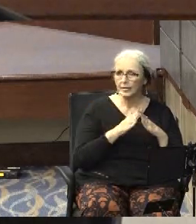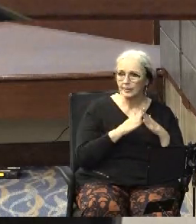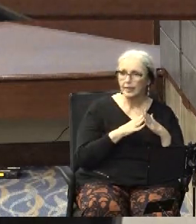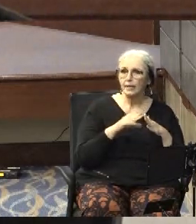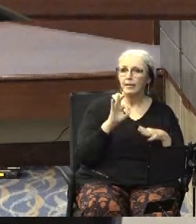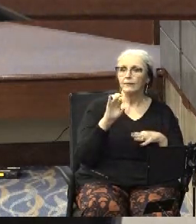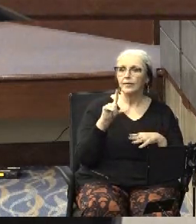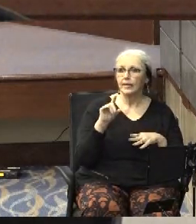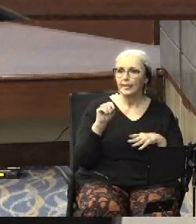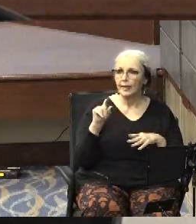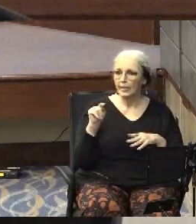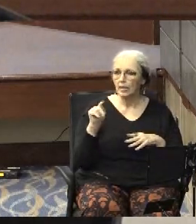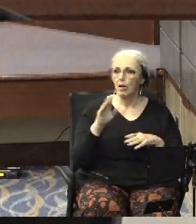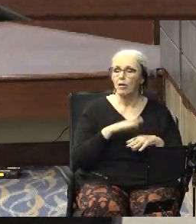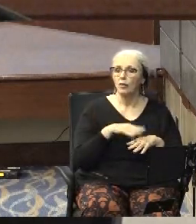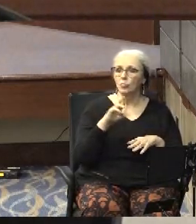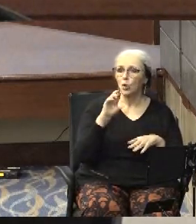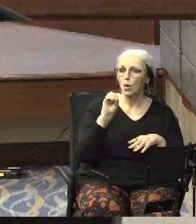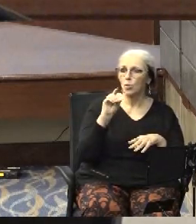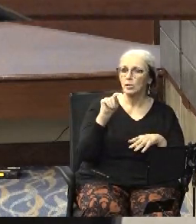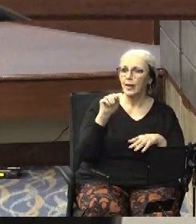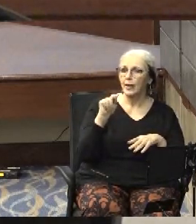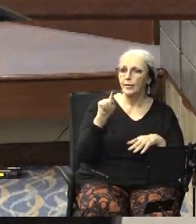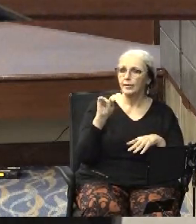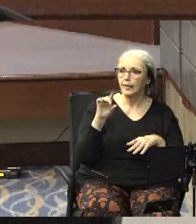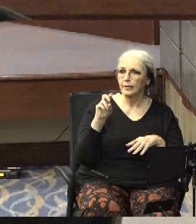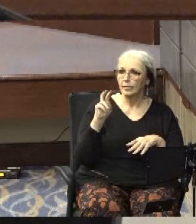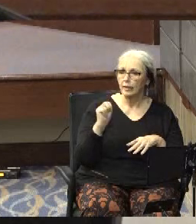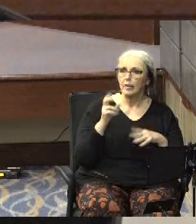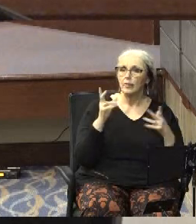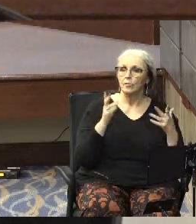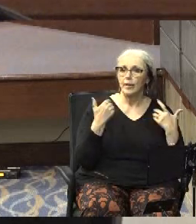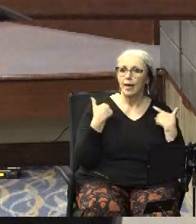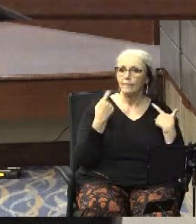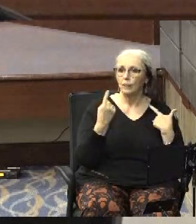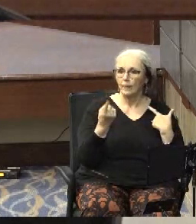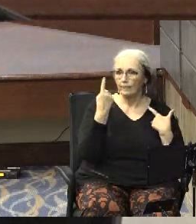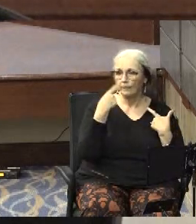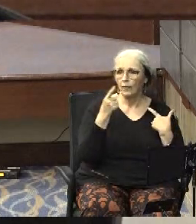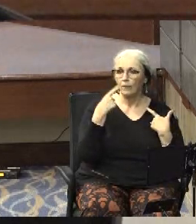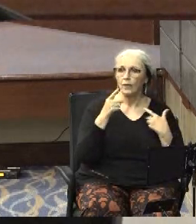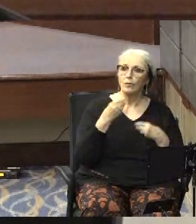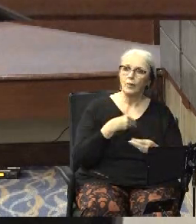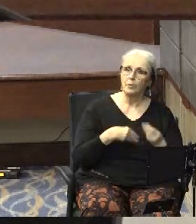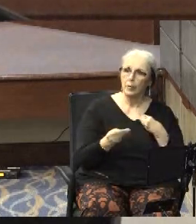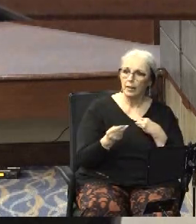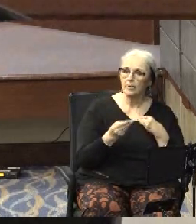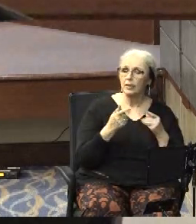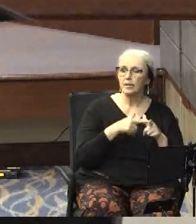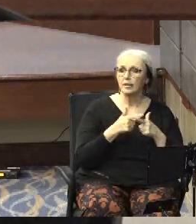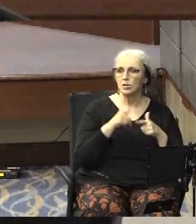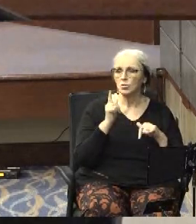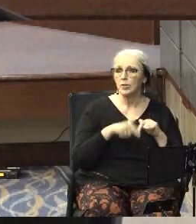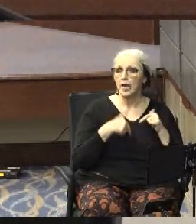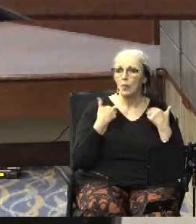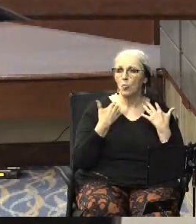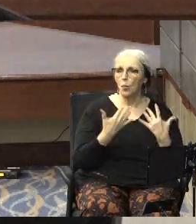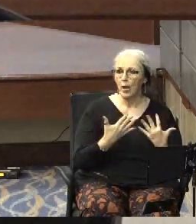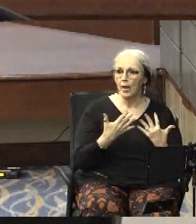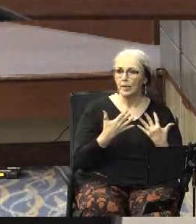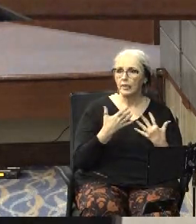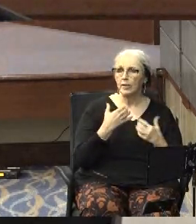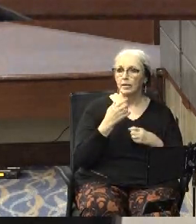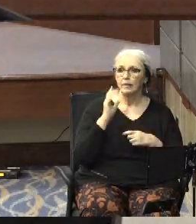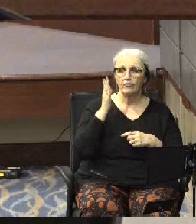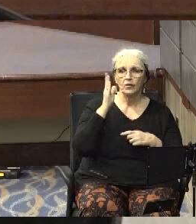on a rotation, and typically when we have one that comes up for replacement, it's well in need of replacement. We can't wait years to